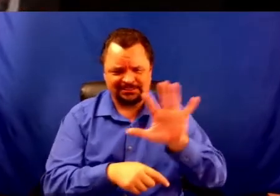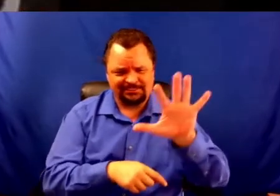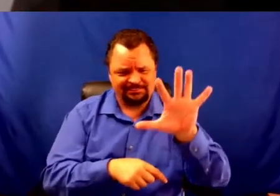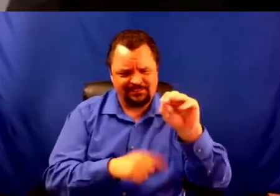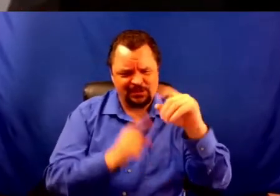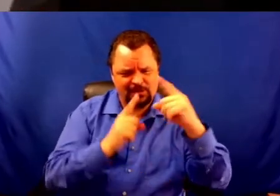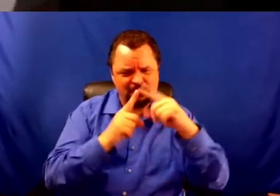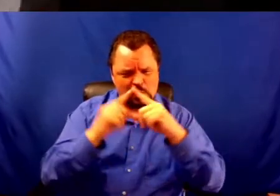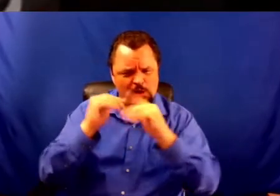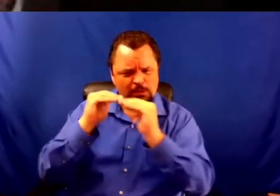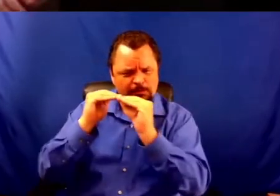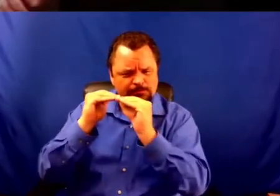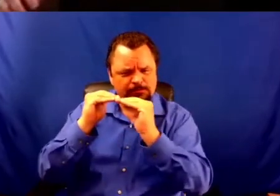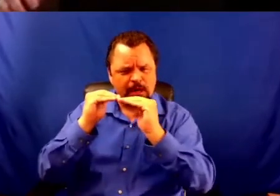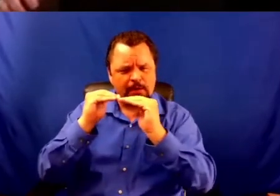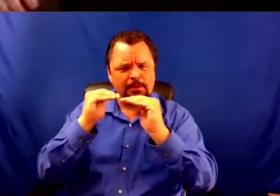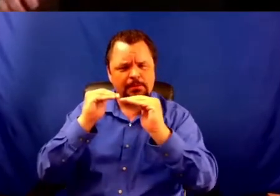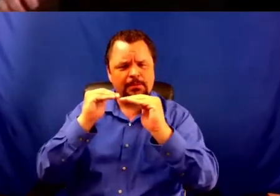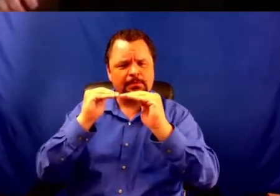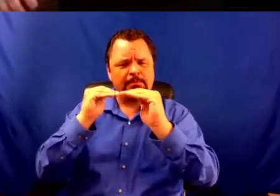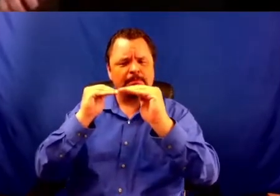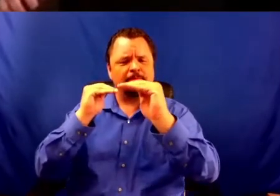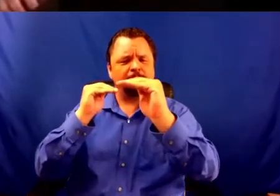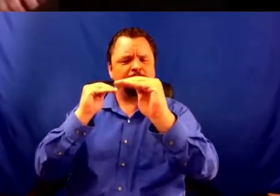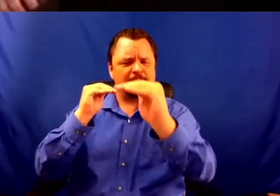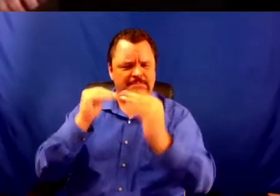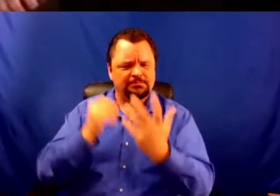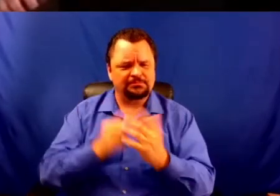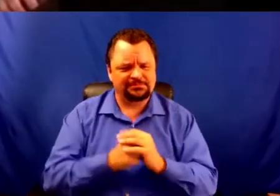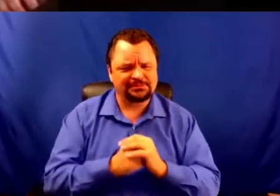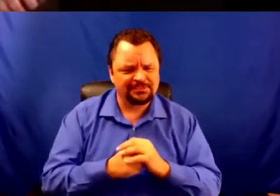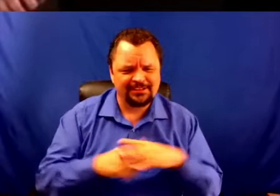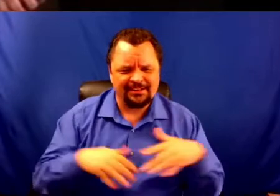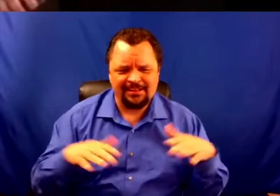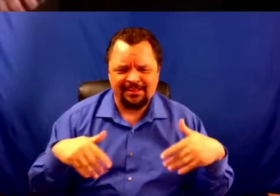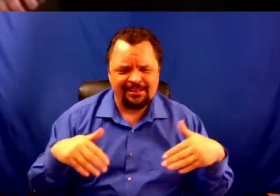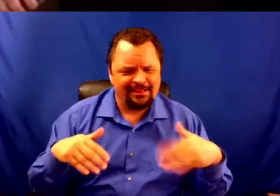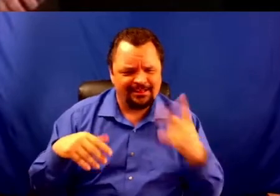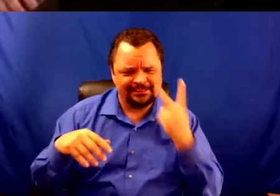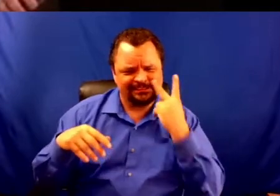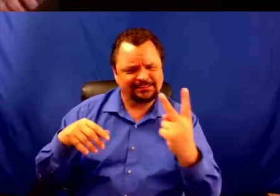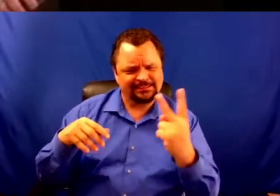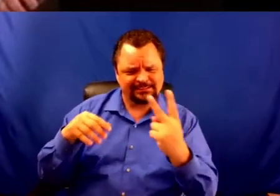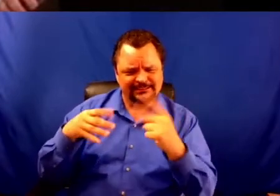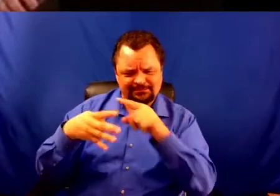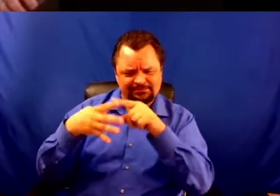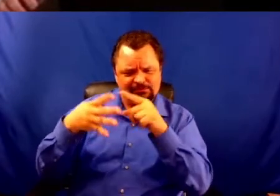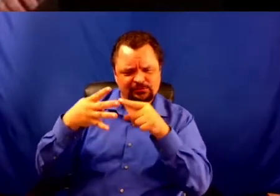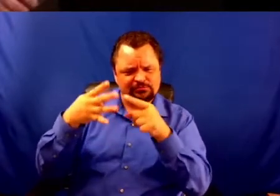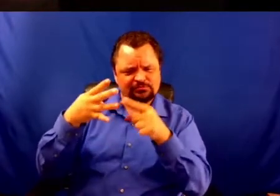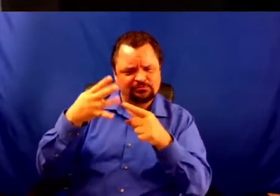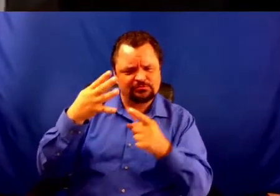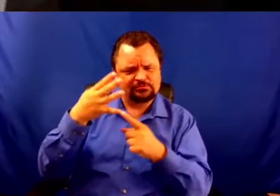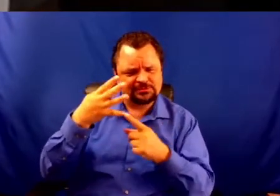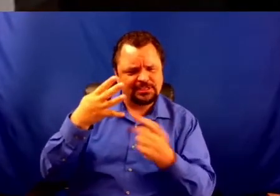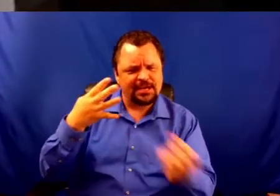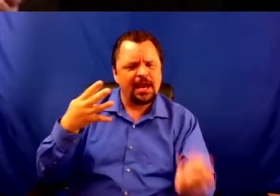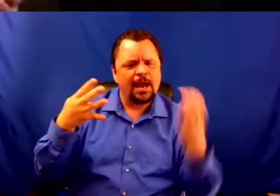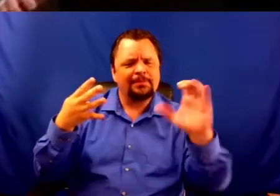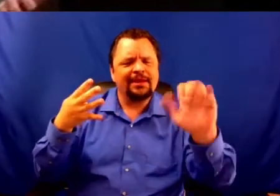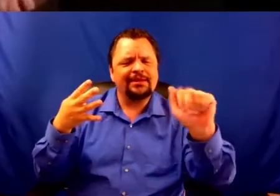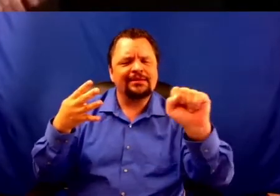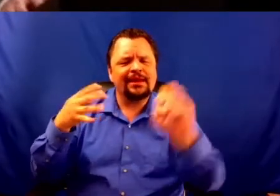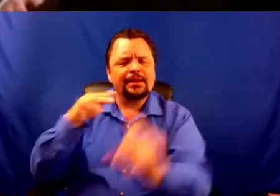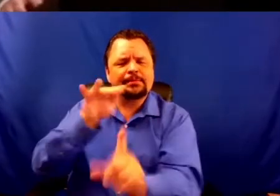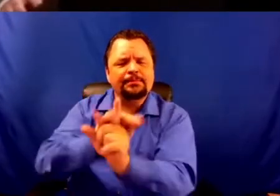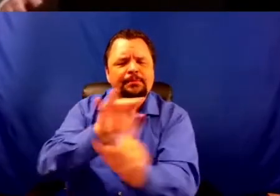been moving along that line consistently. On the bottom part of the screen, you're seeing a 4-week shot of the cases per day.